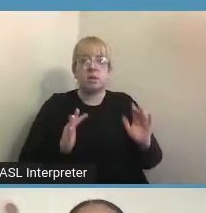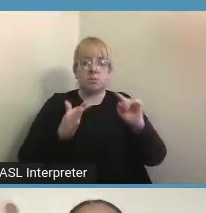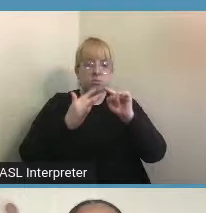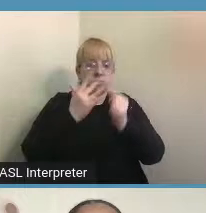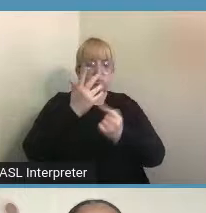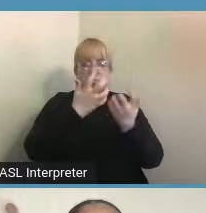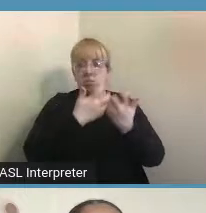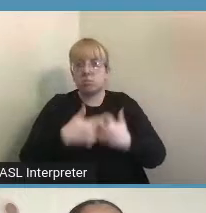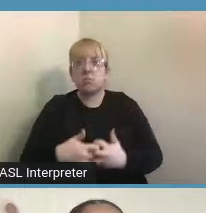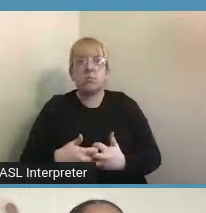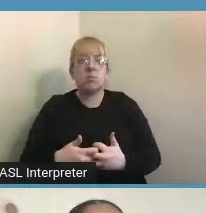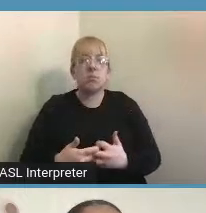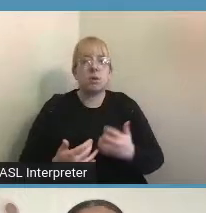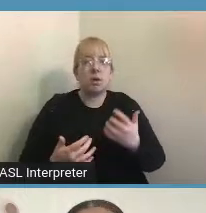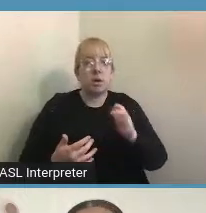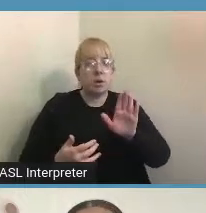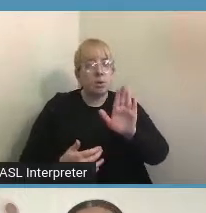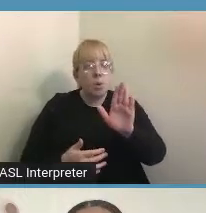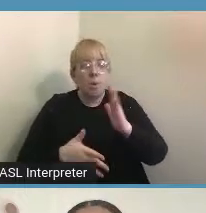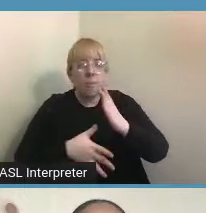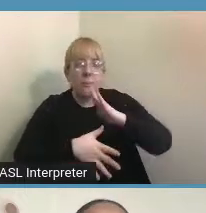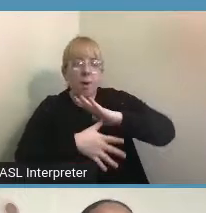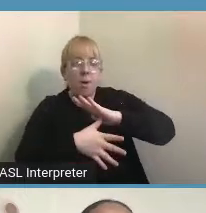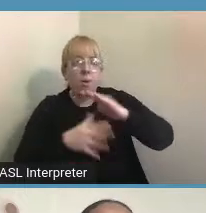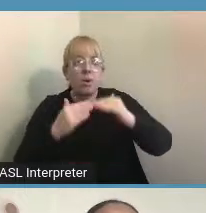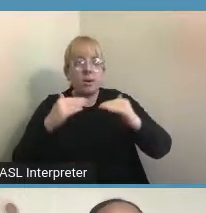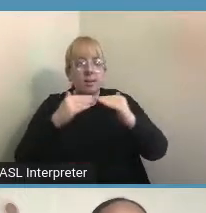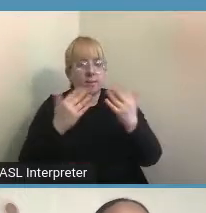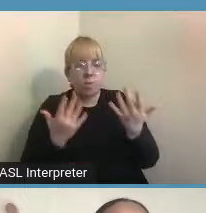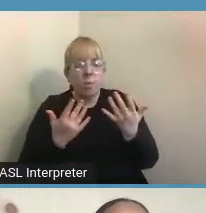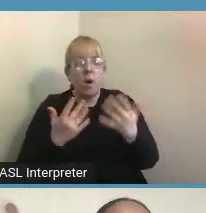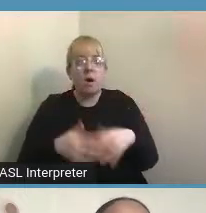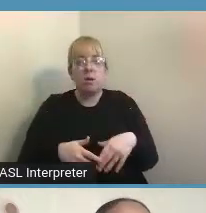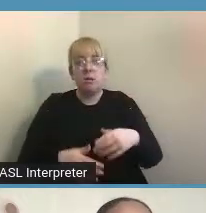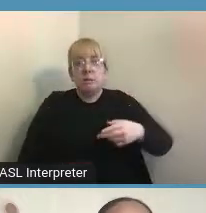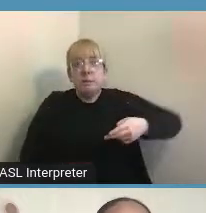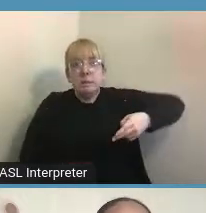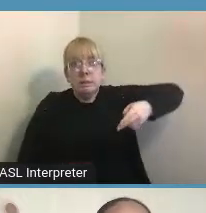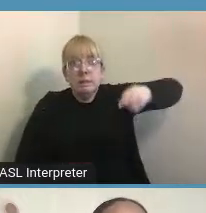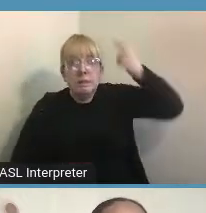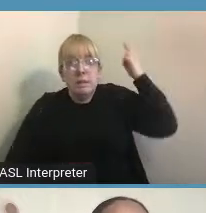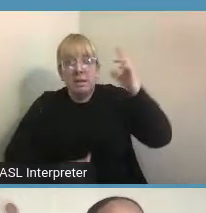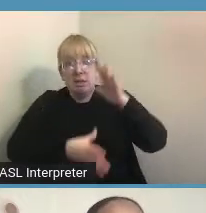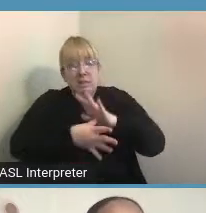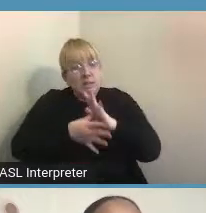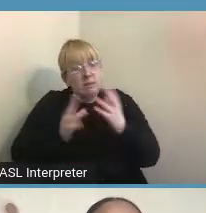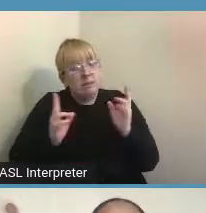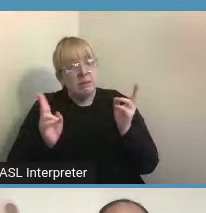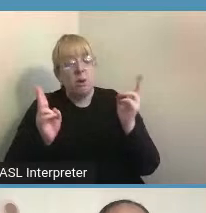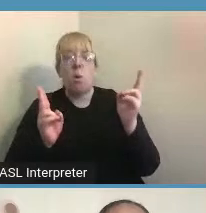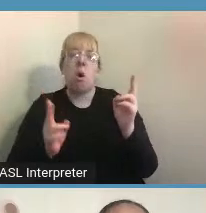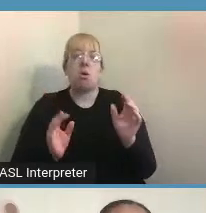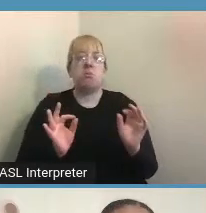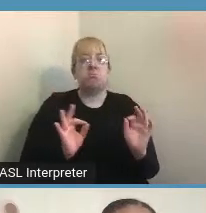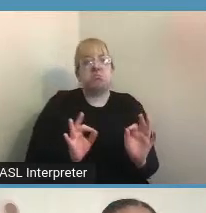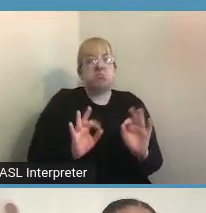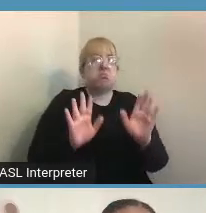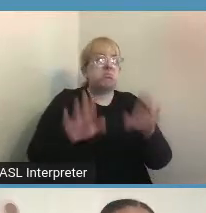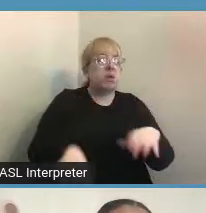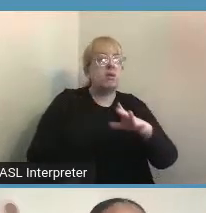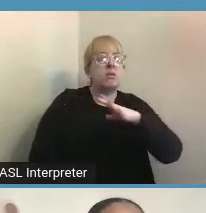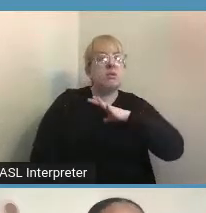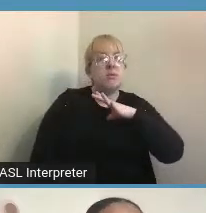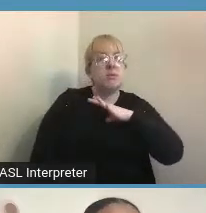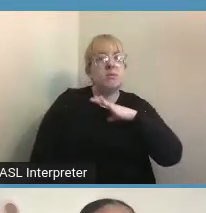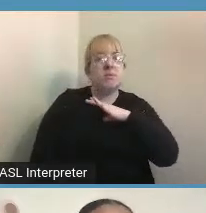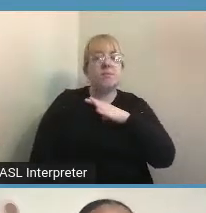are, what priority level is the campaign? Is this something that we can flow in? Is it just like, oh, there's a program on Thursday,